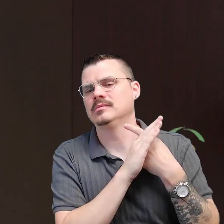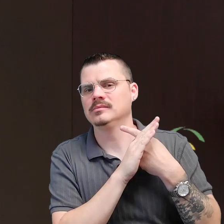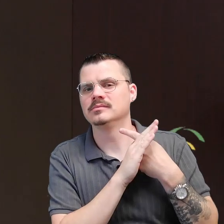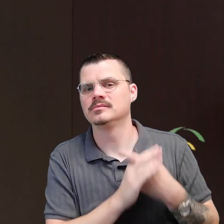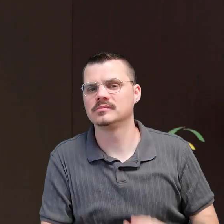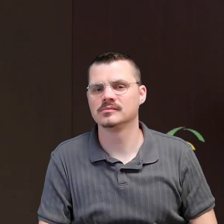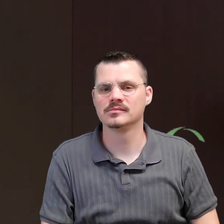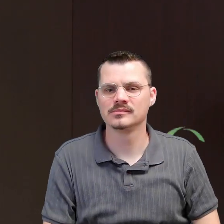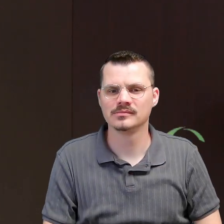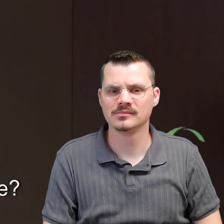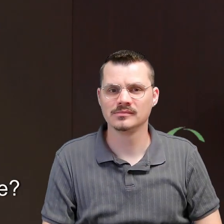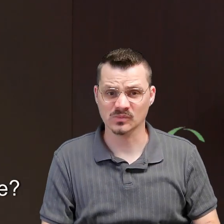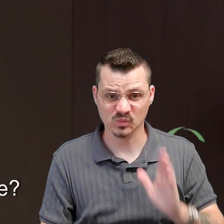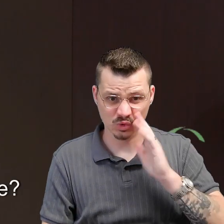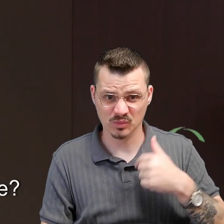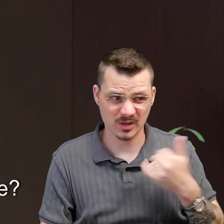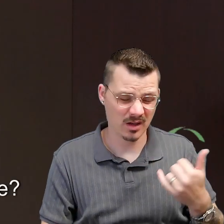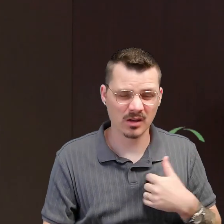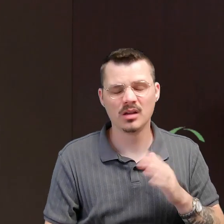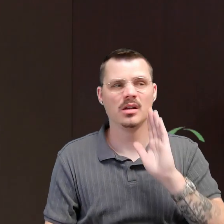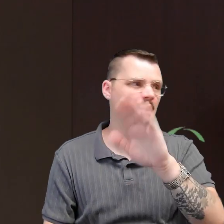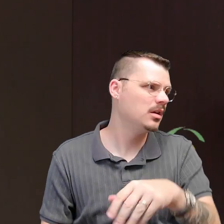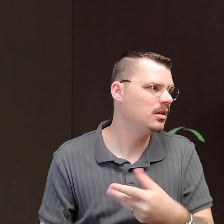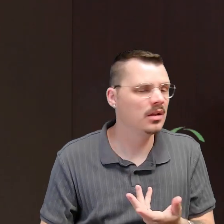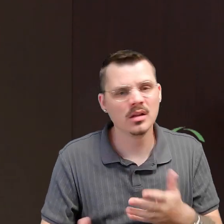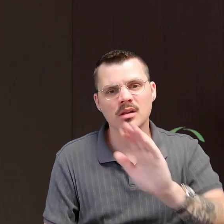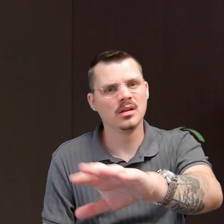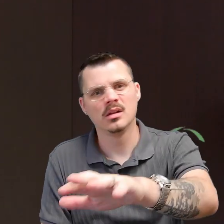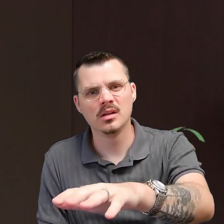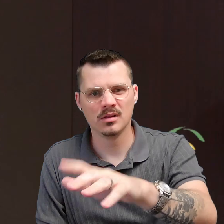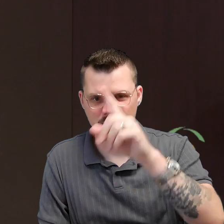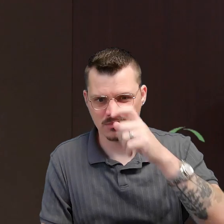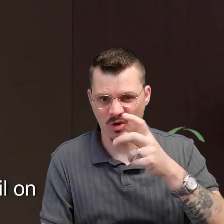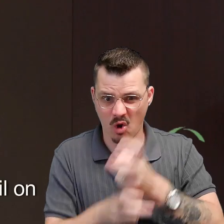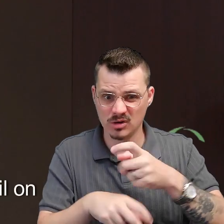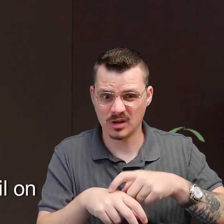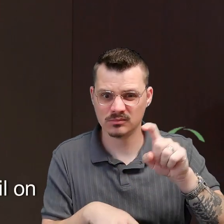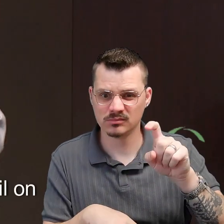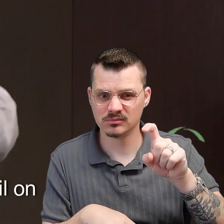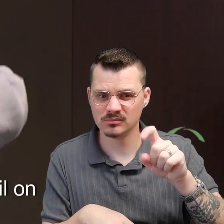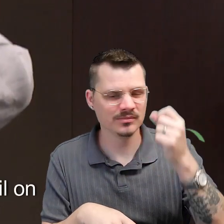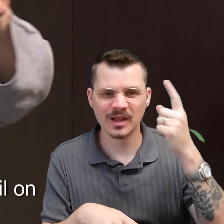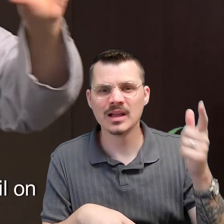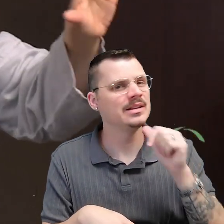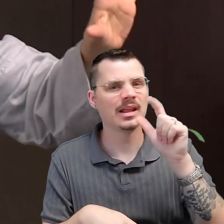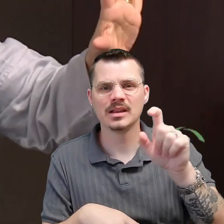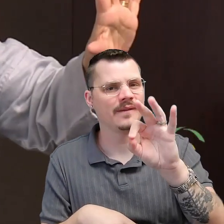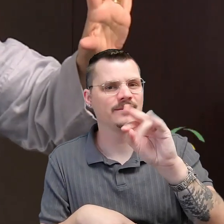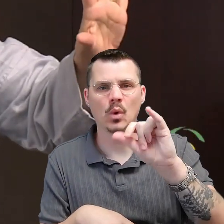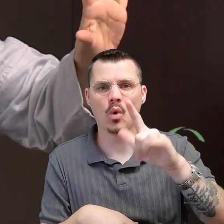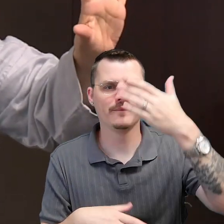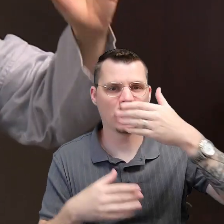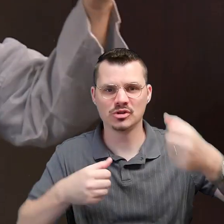Okay. Are we going to give him a hard time because that's kind of eccentric? And by the way, he didn't need the foil on the